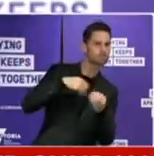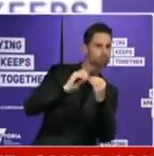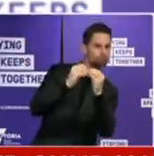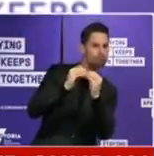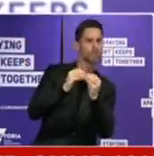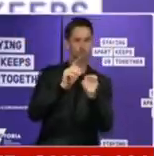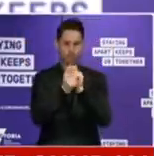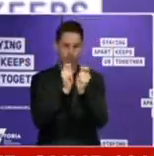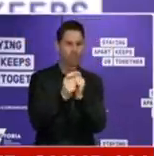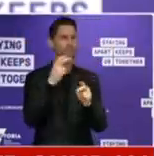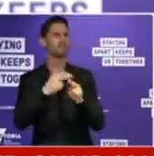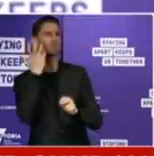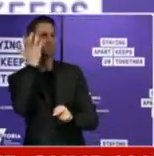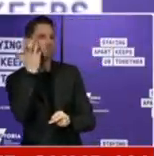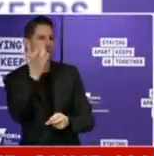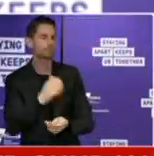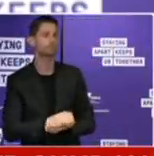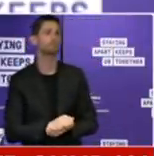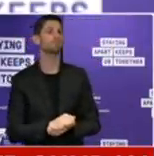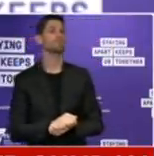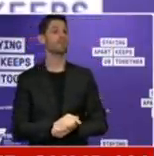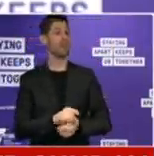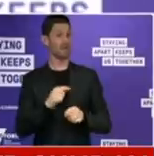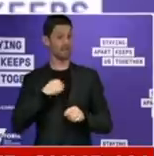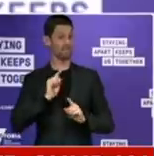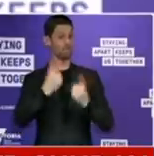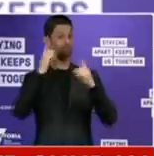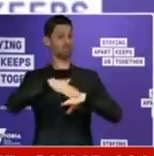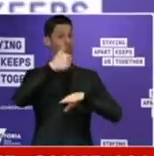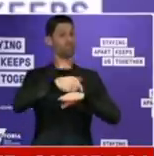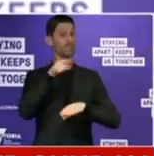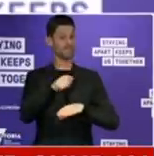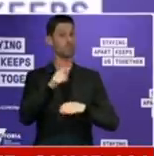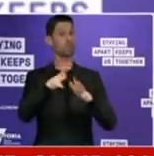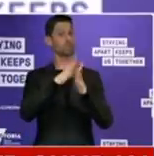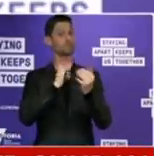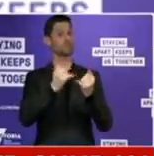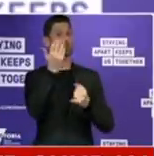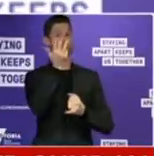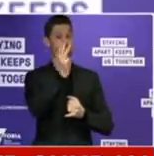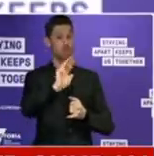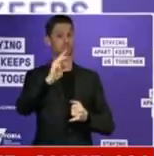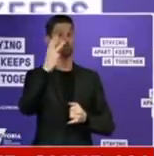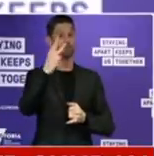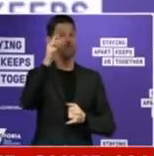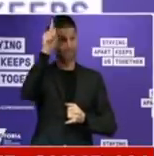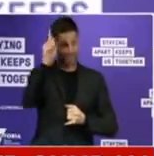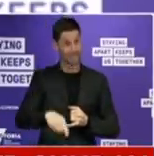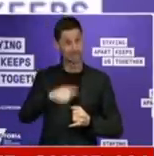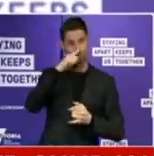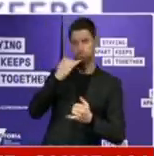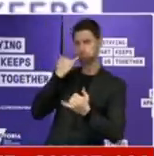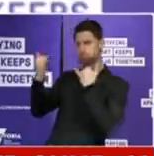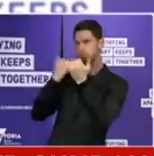since the scheme began, CAV have received more than 93,000 contacts from Victorians